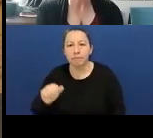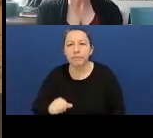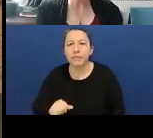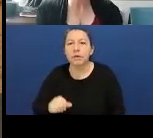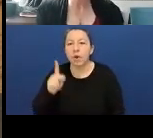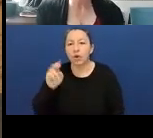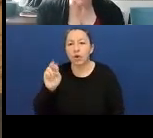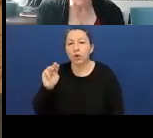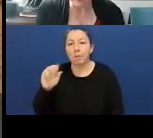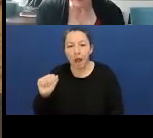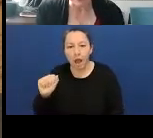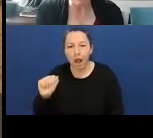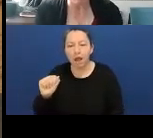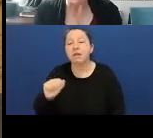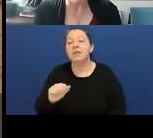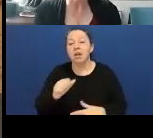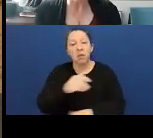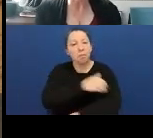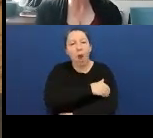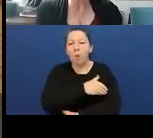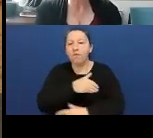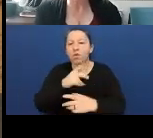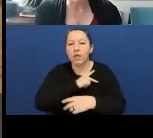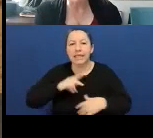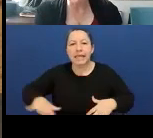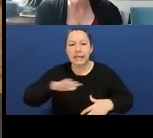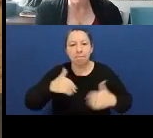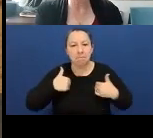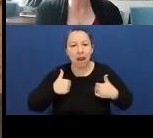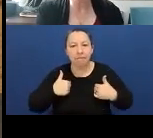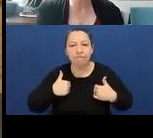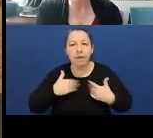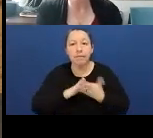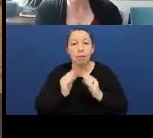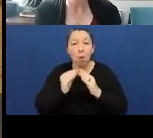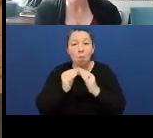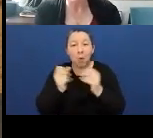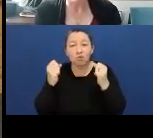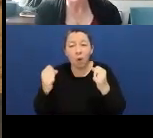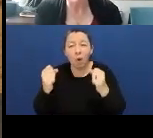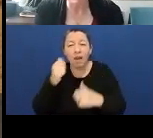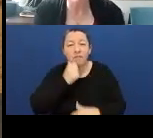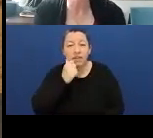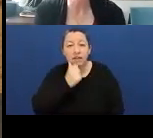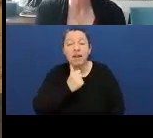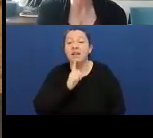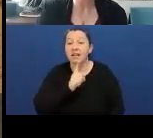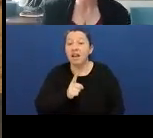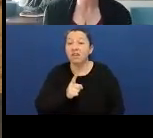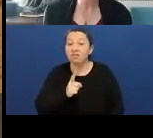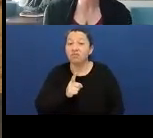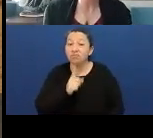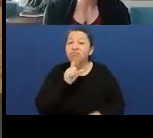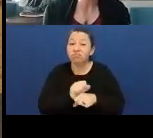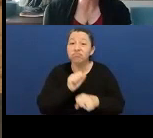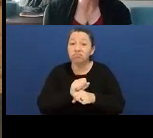Kerma was a very powerful kingdom, and they were getting stronger by the day. So they actually did pose a substantial threat of people